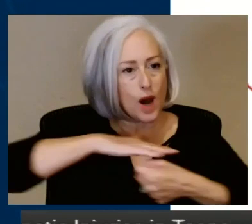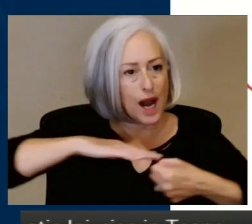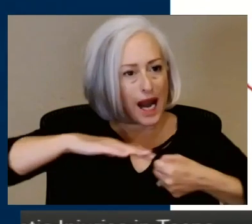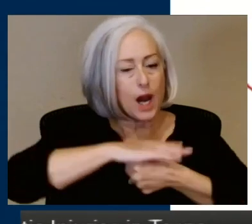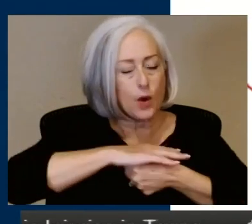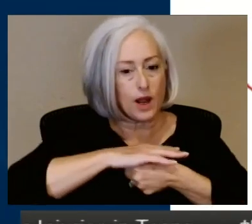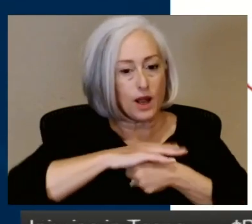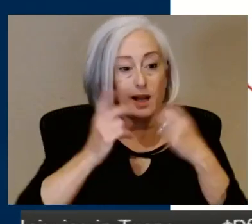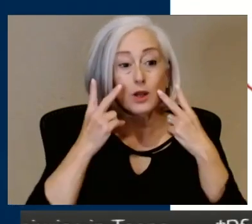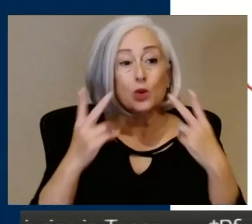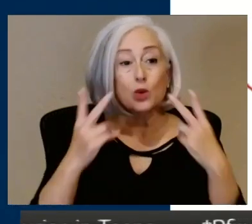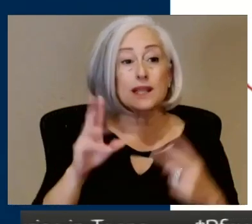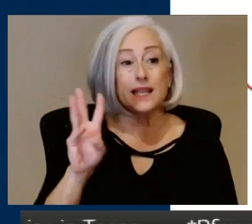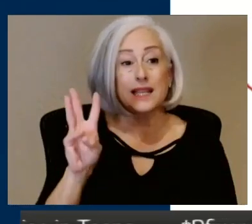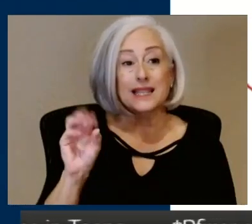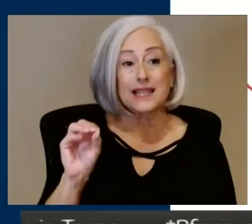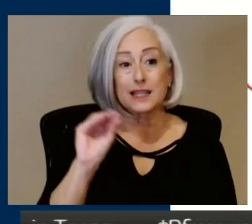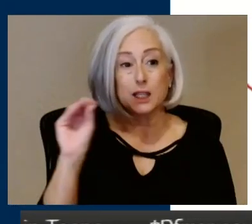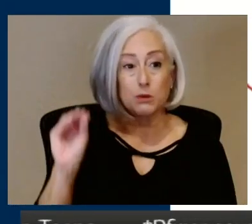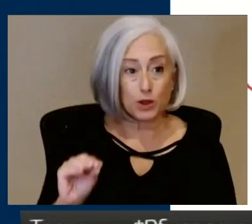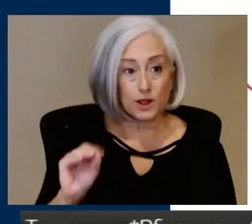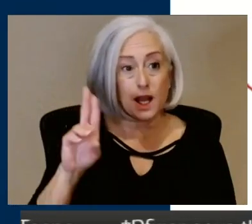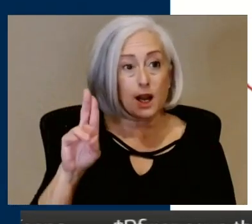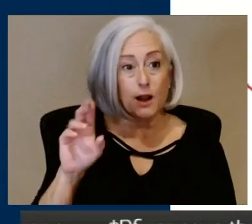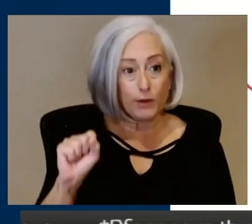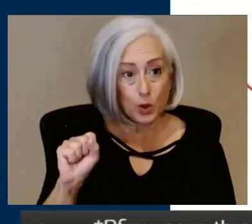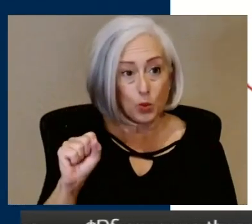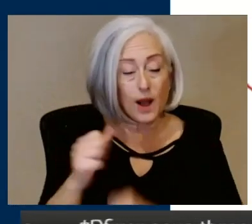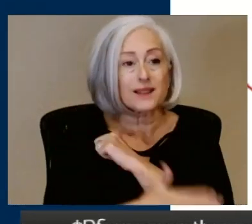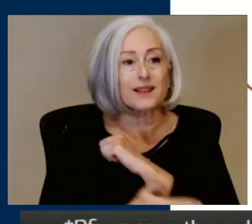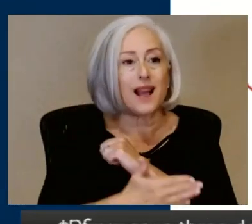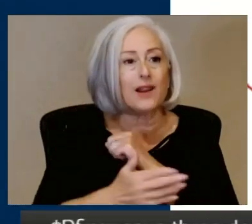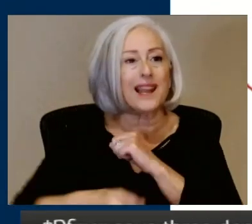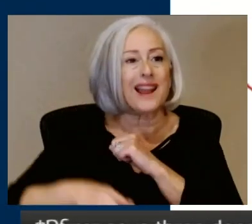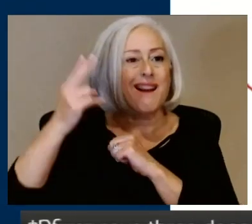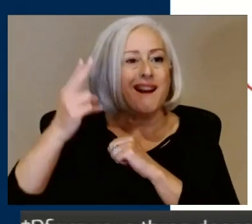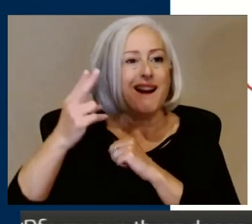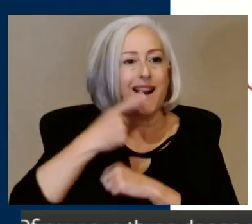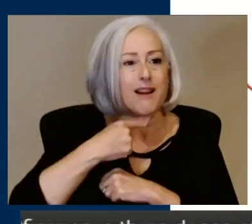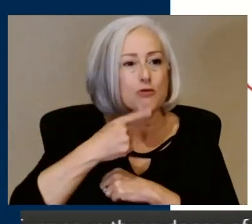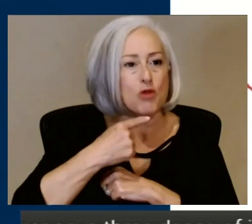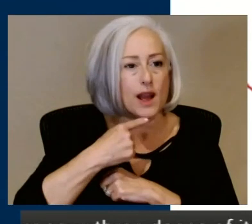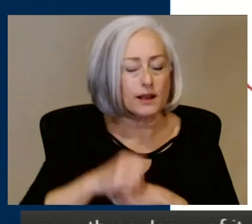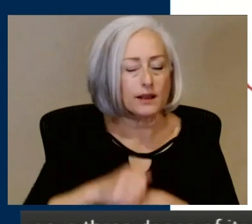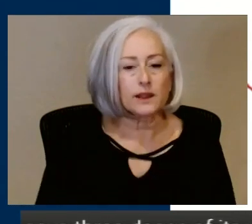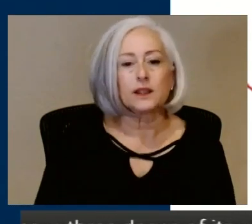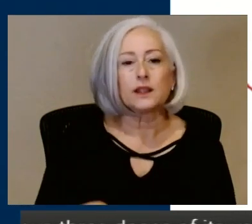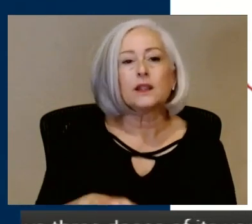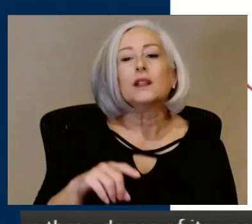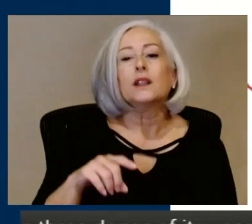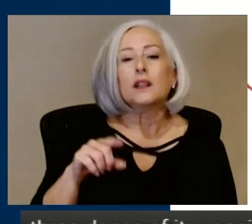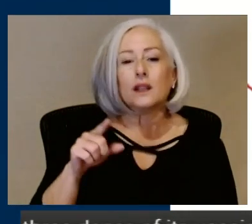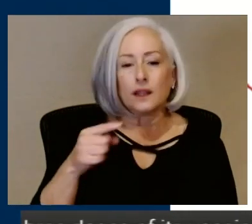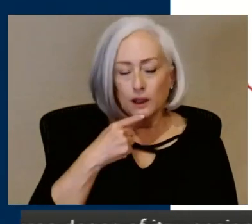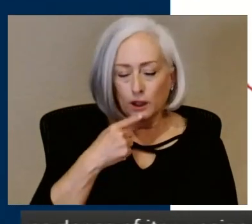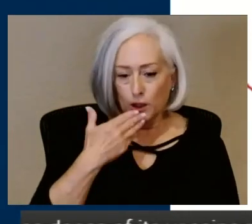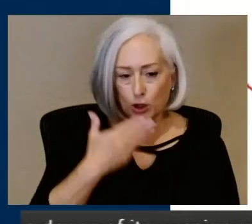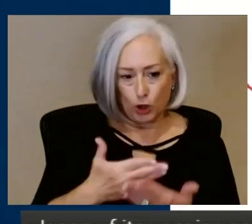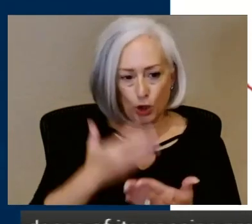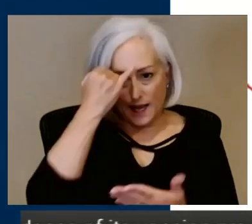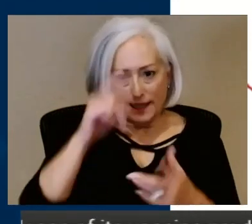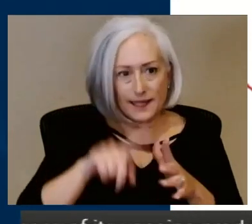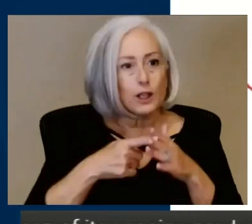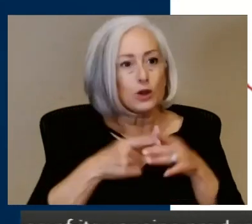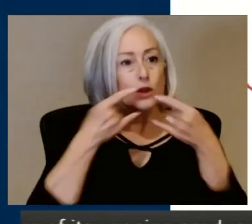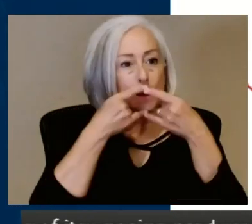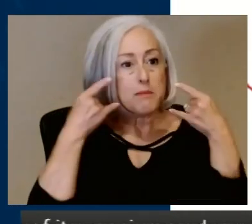about 60% of U.S. counties are in that high range, where Dr. Jha was saying it's a good idea to start wearing masks. And that includes the